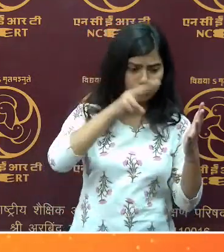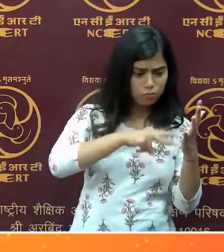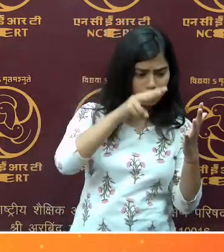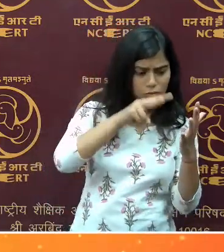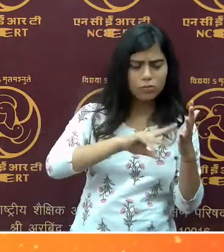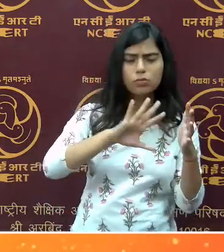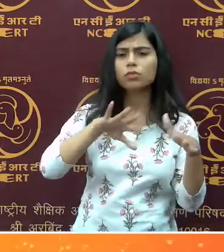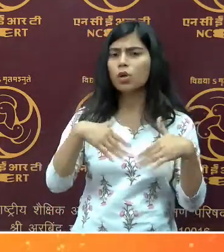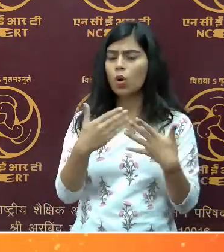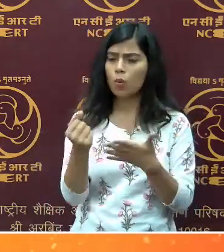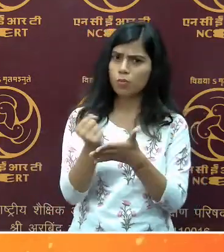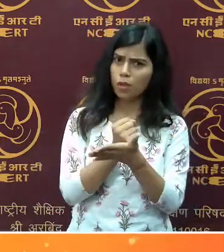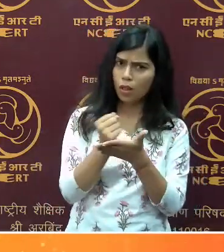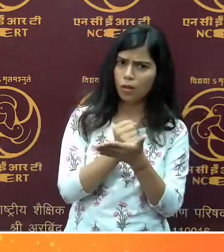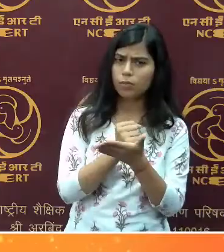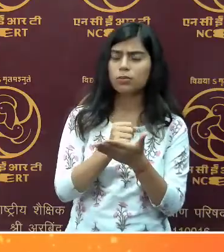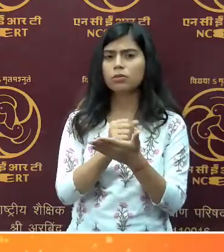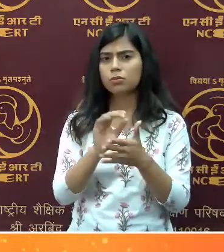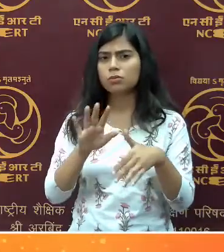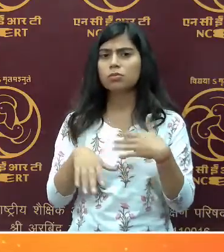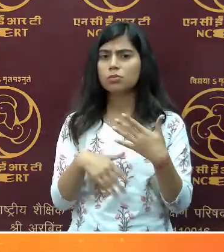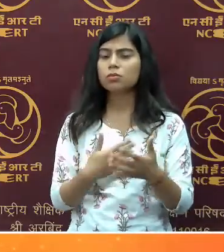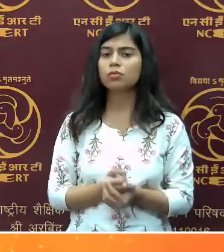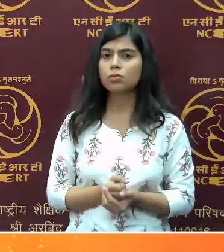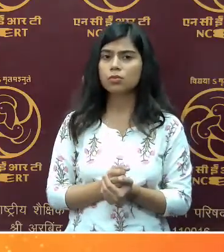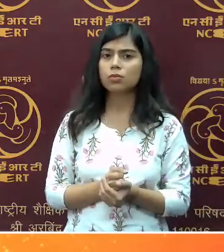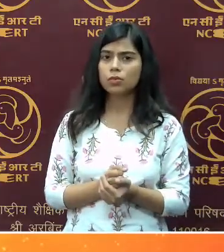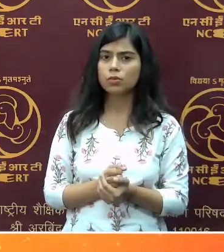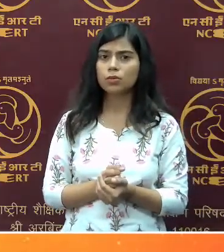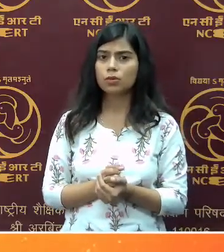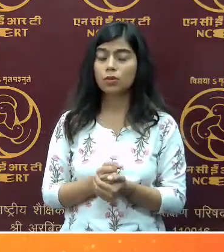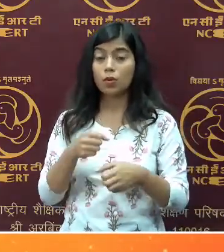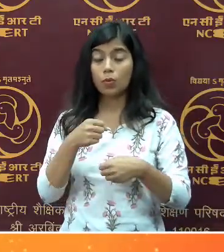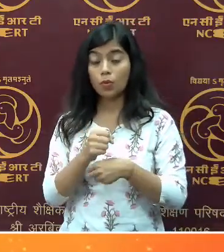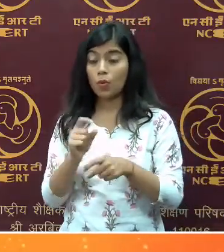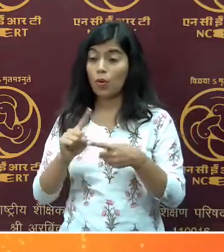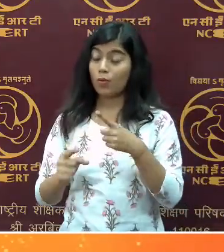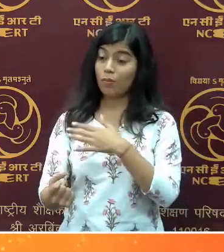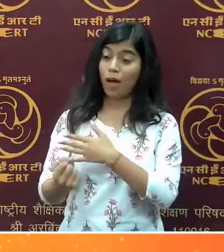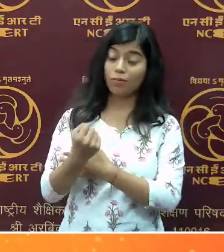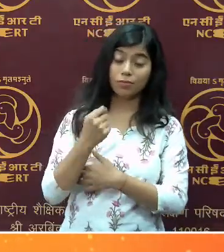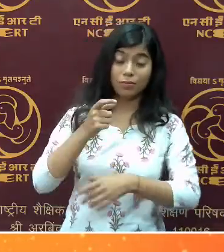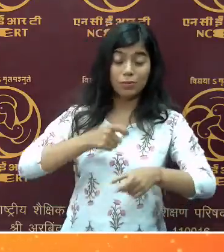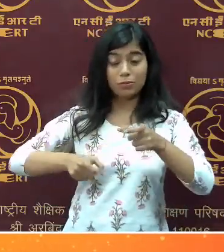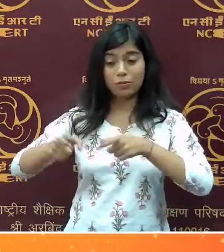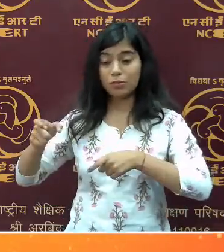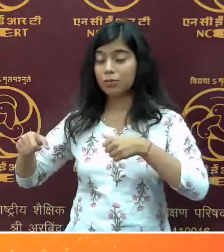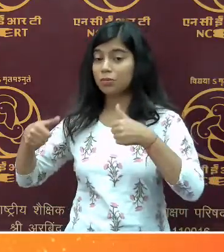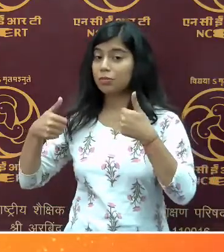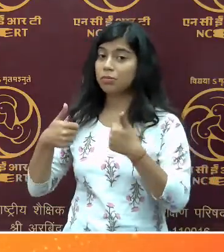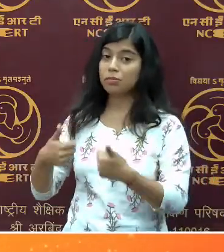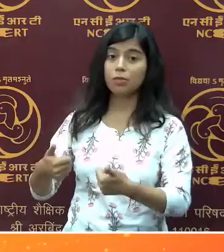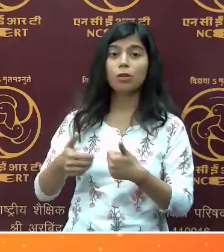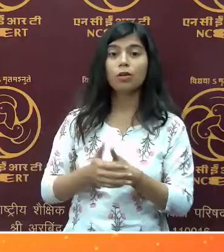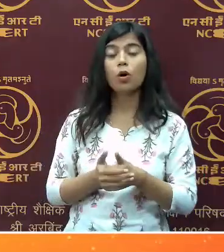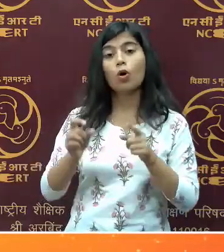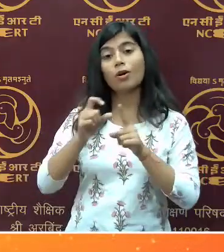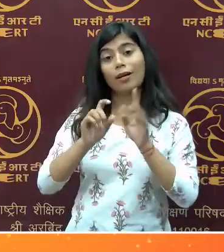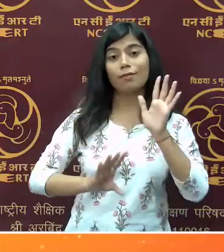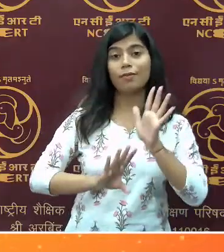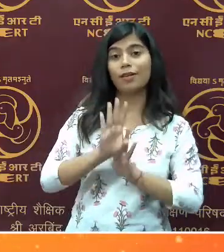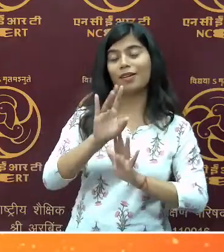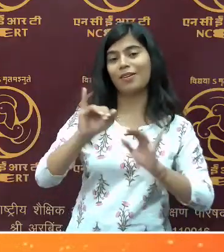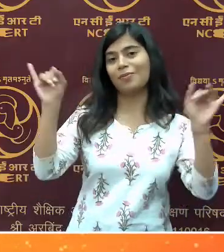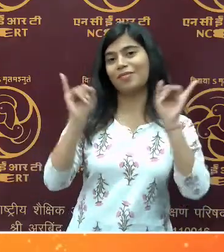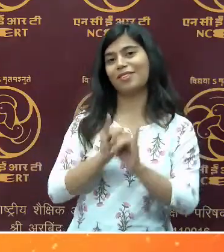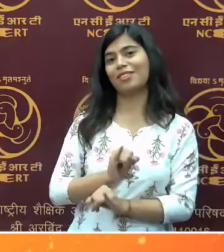by practicing them, we can create an empowered citizen and we can create a developed nation.